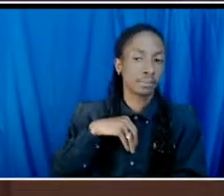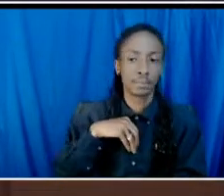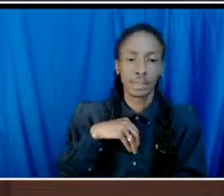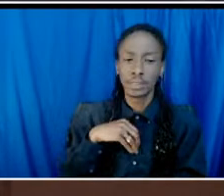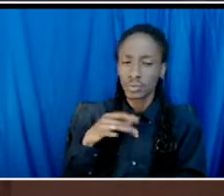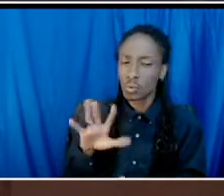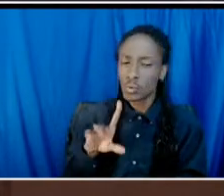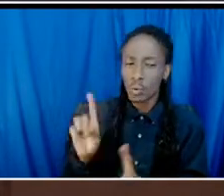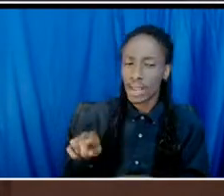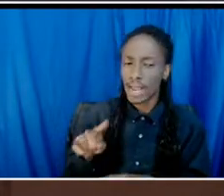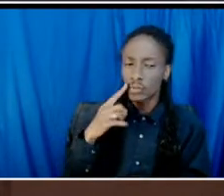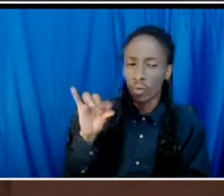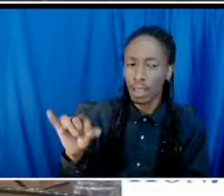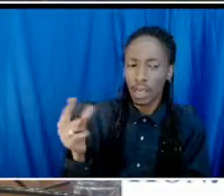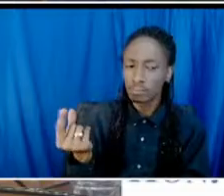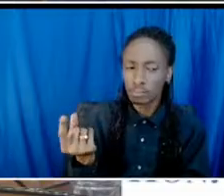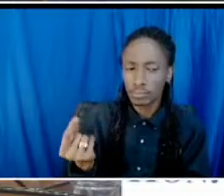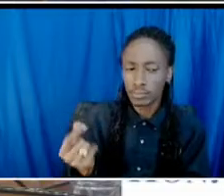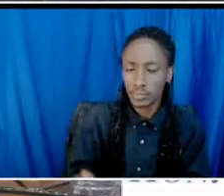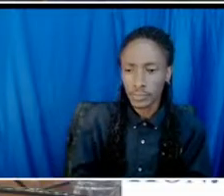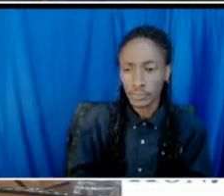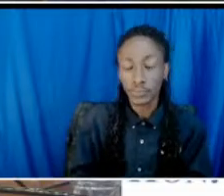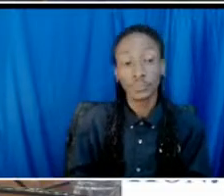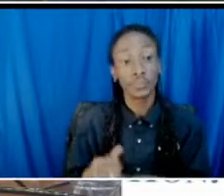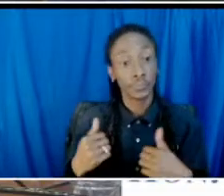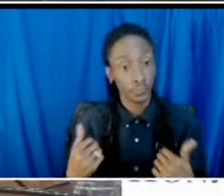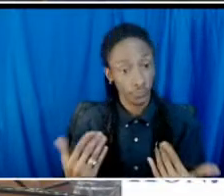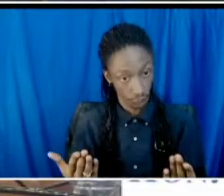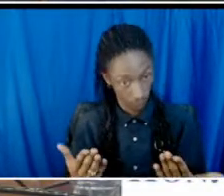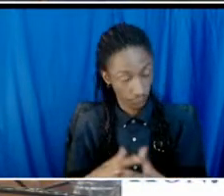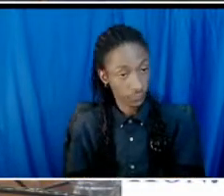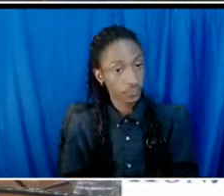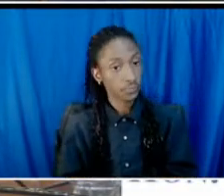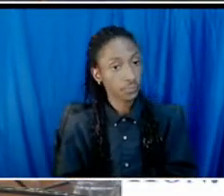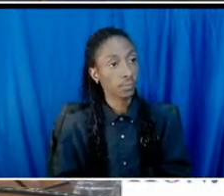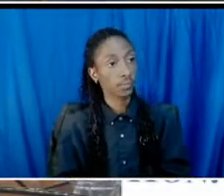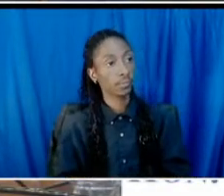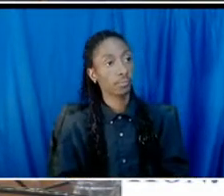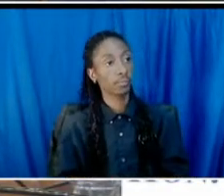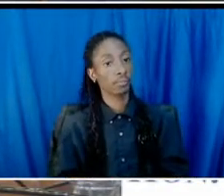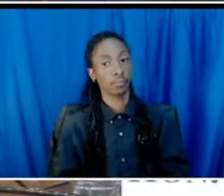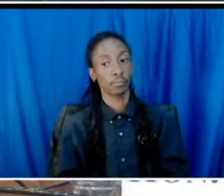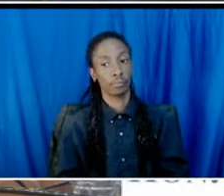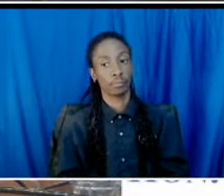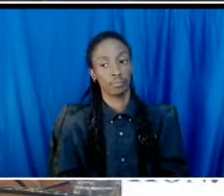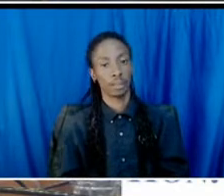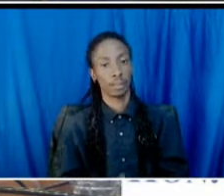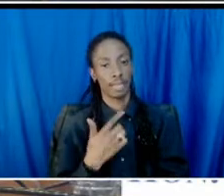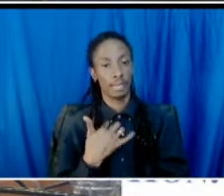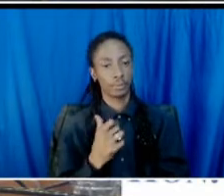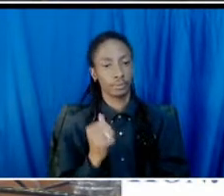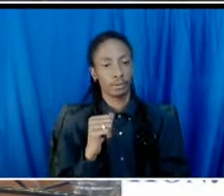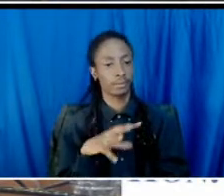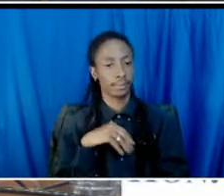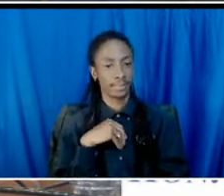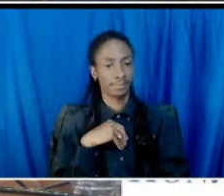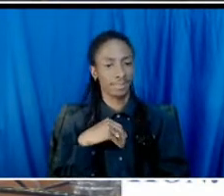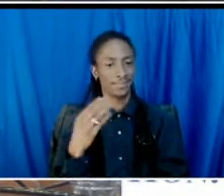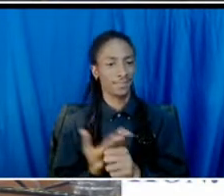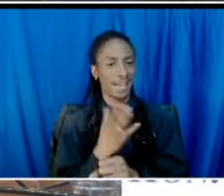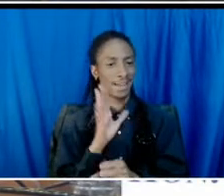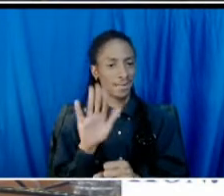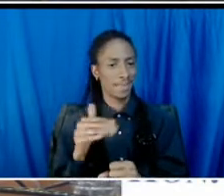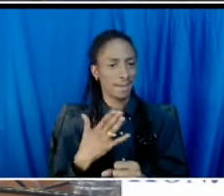to that? Well, on the one hand, I wasn't going to accept being fired by my subordinate,